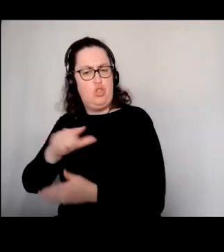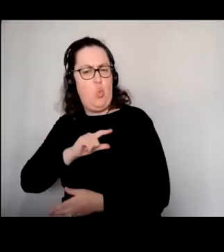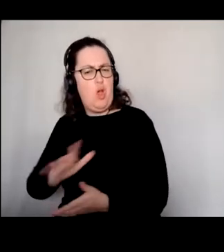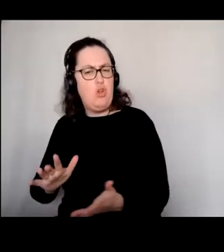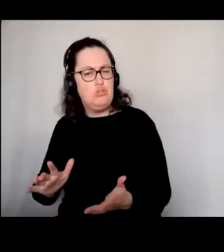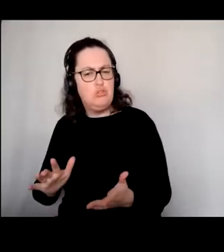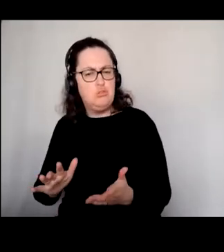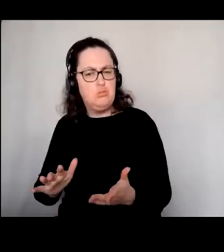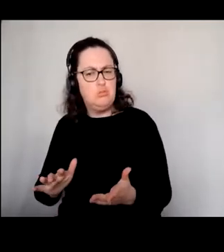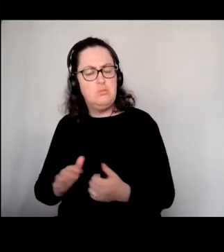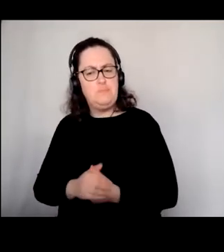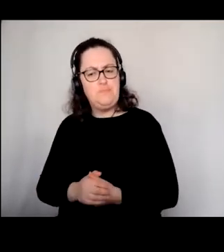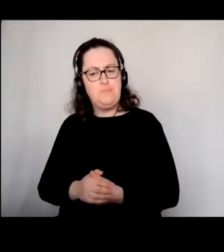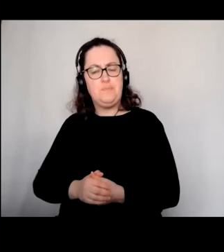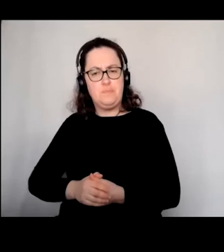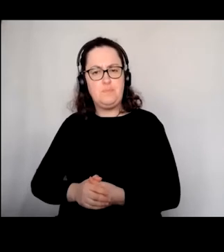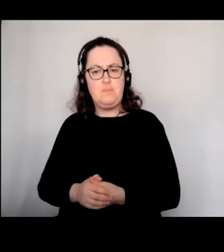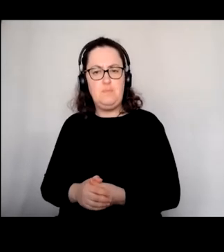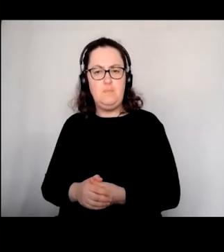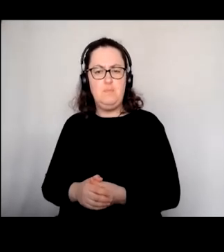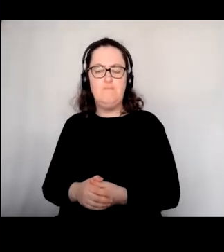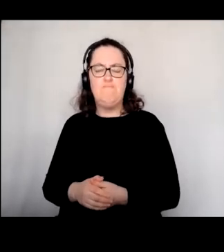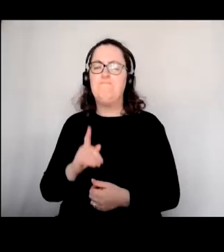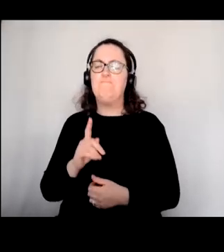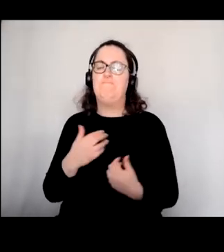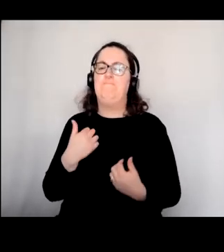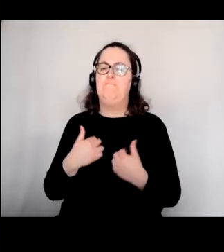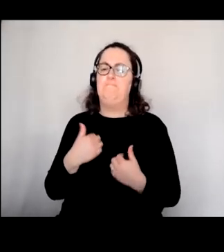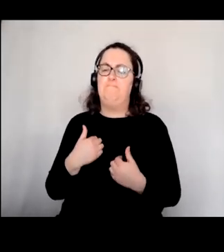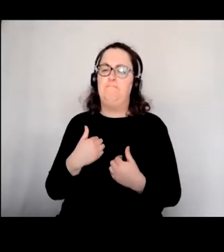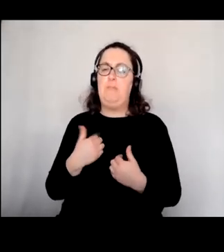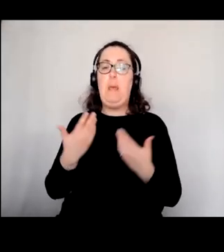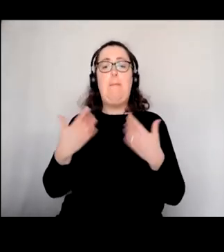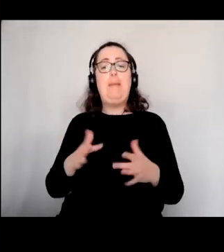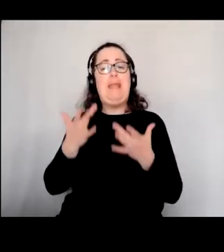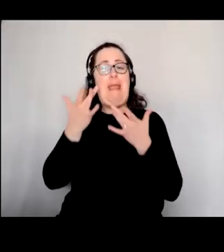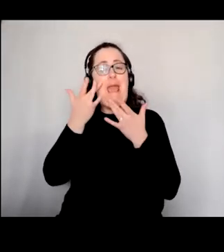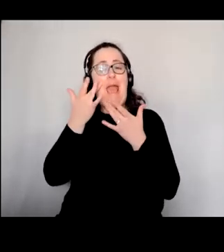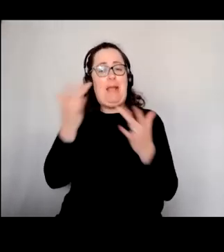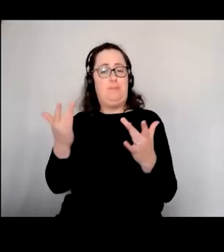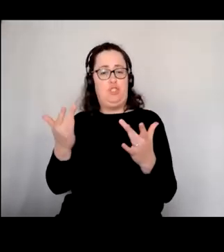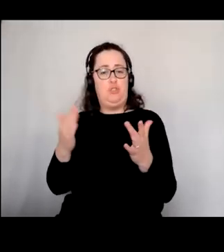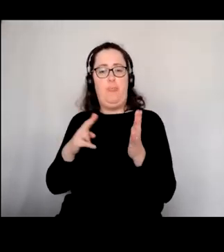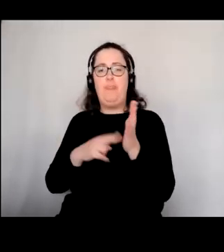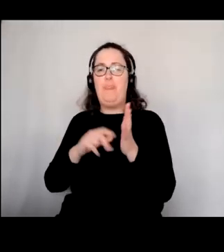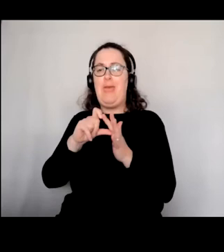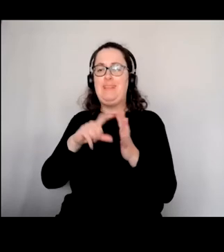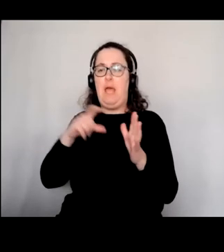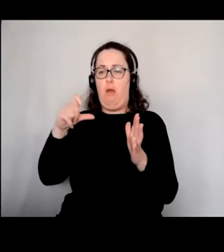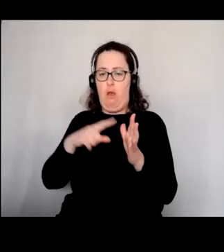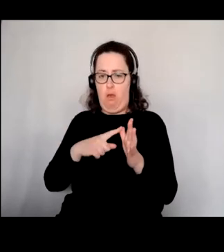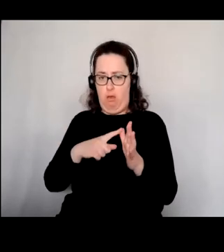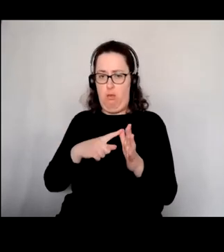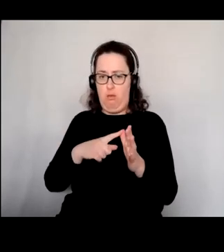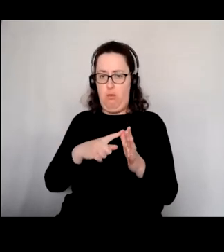institution? Yeah, and it's very interesting that after having had the exhibition from the NDACA